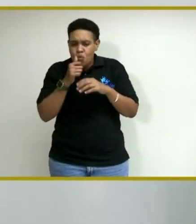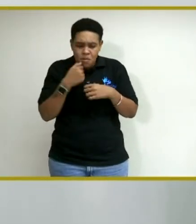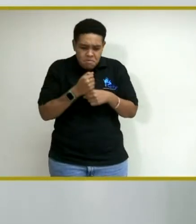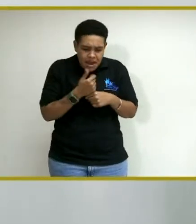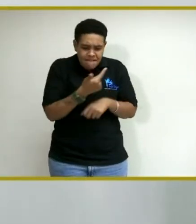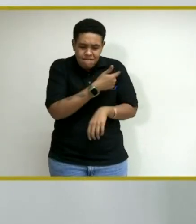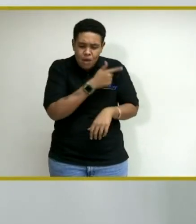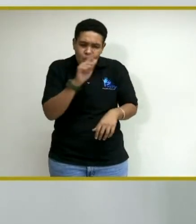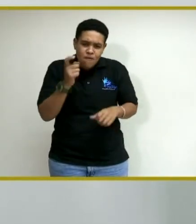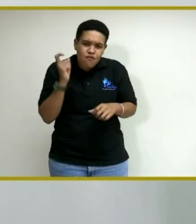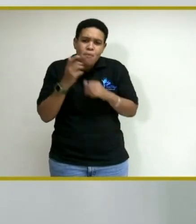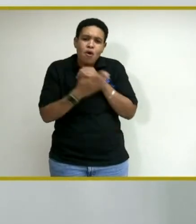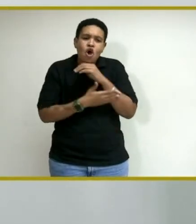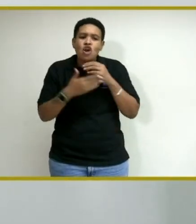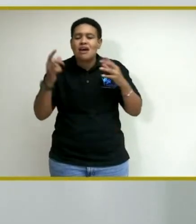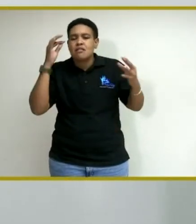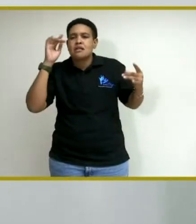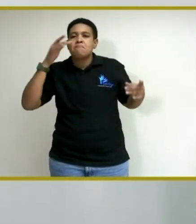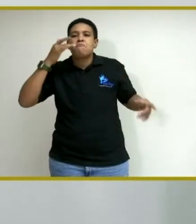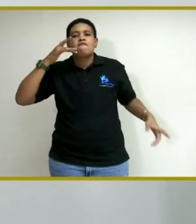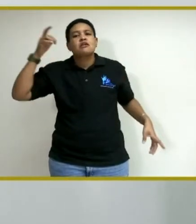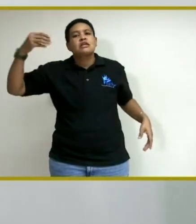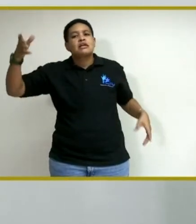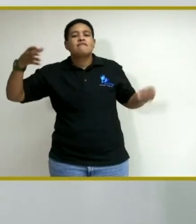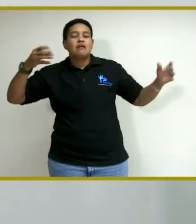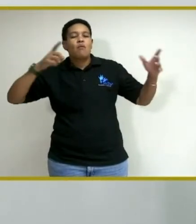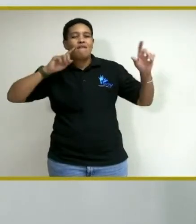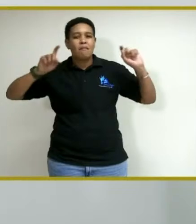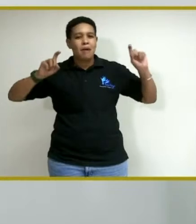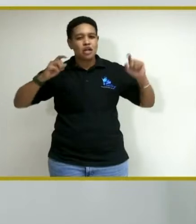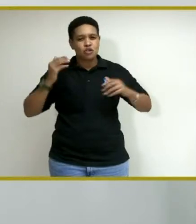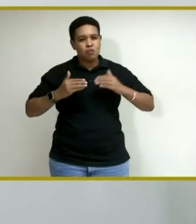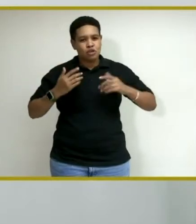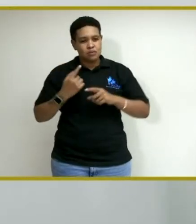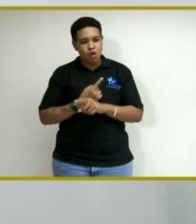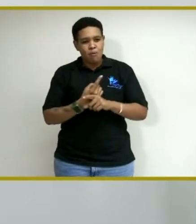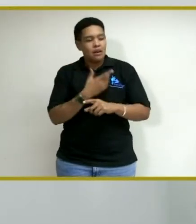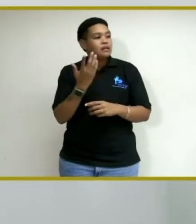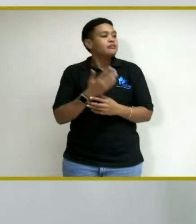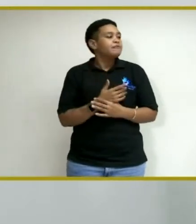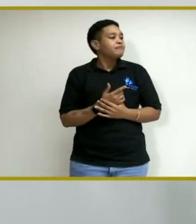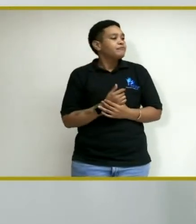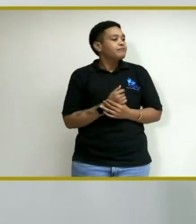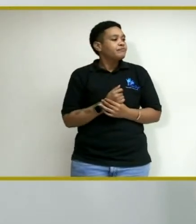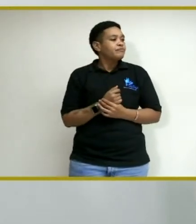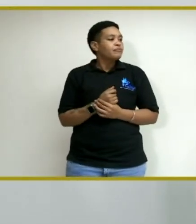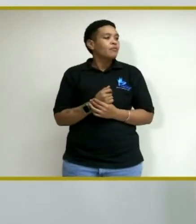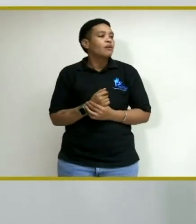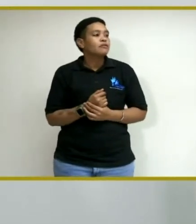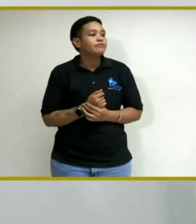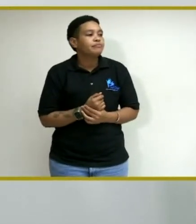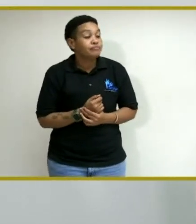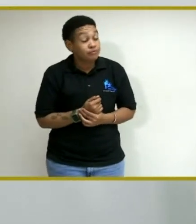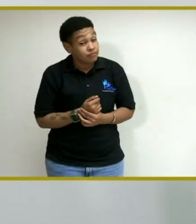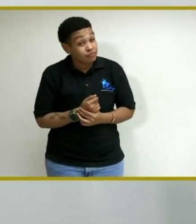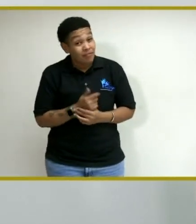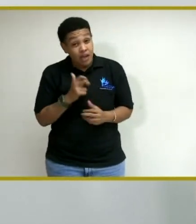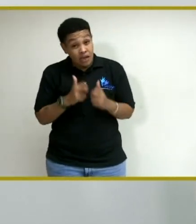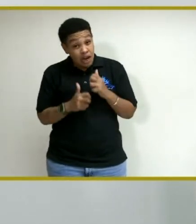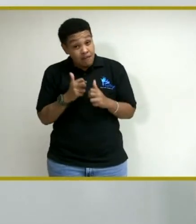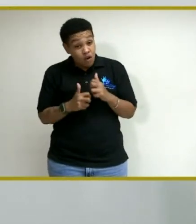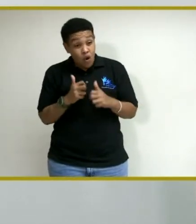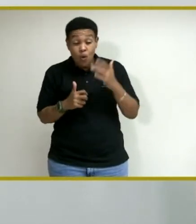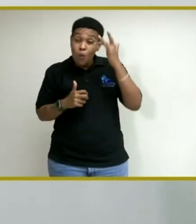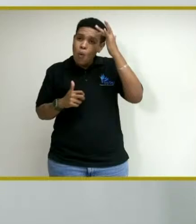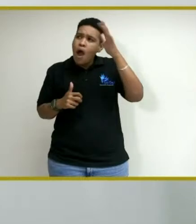we therefore have to manage the process. It's a difficult management because, in